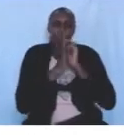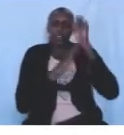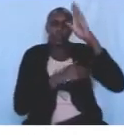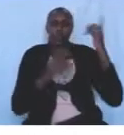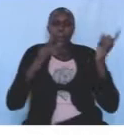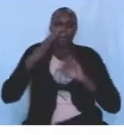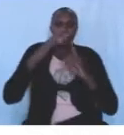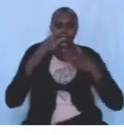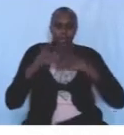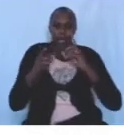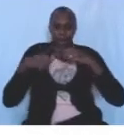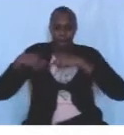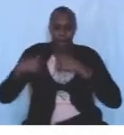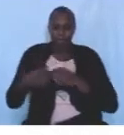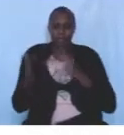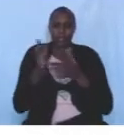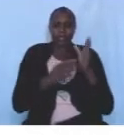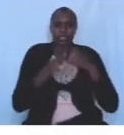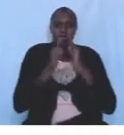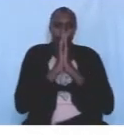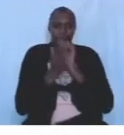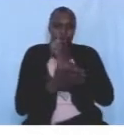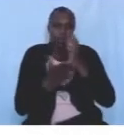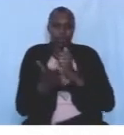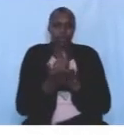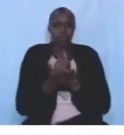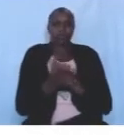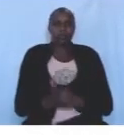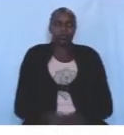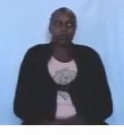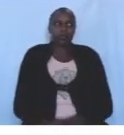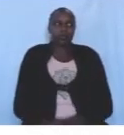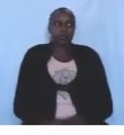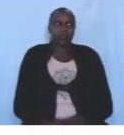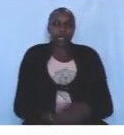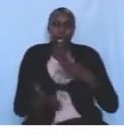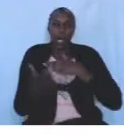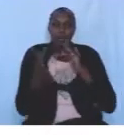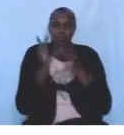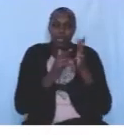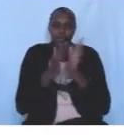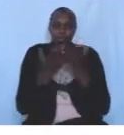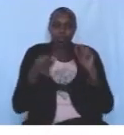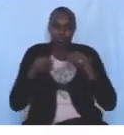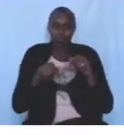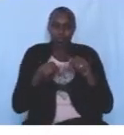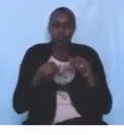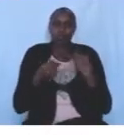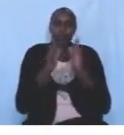unto our hearts and minds. In Jesus' name we do trust and believe. Amen. Our scripture today comes from the book